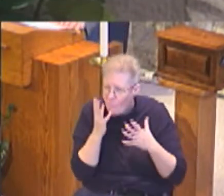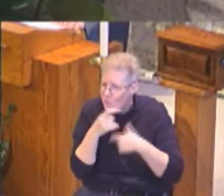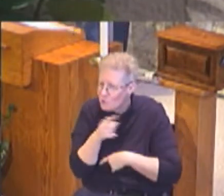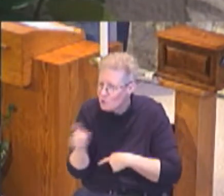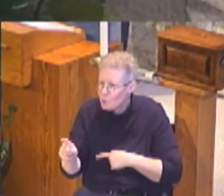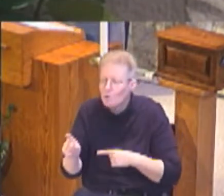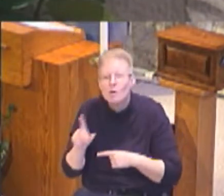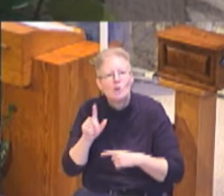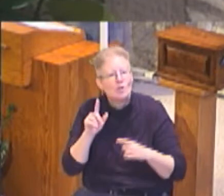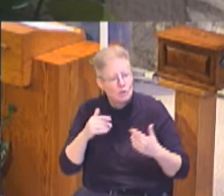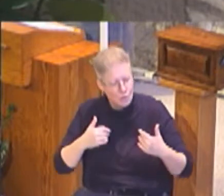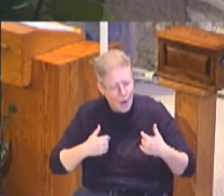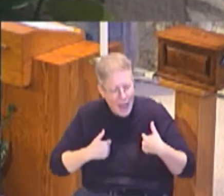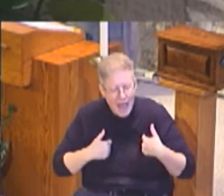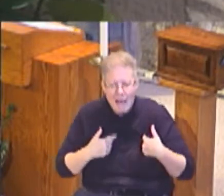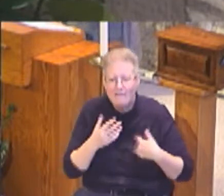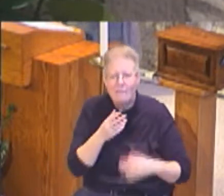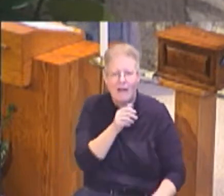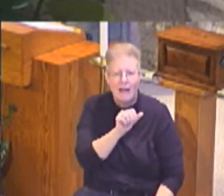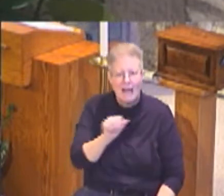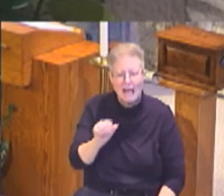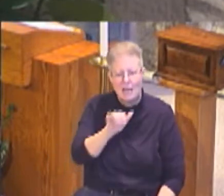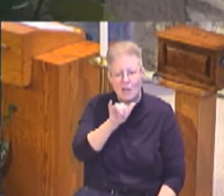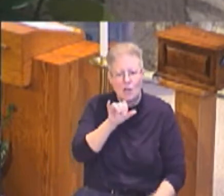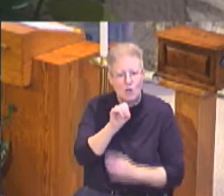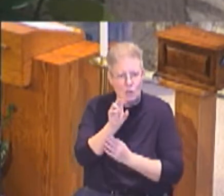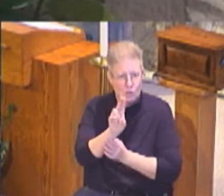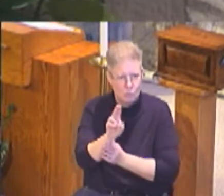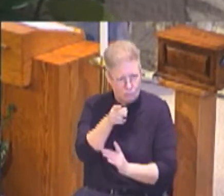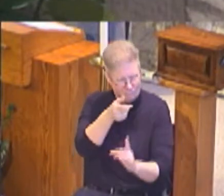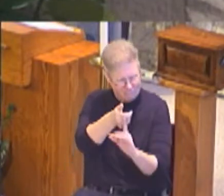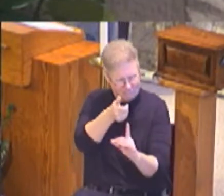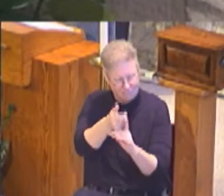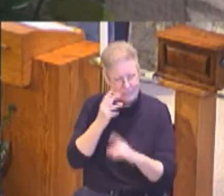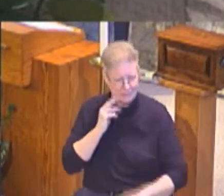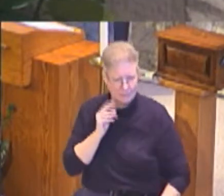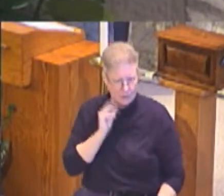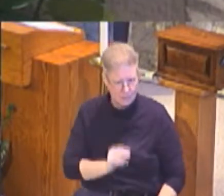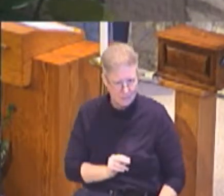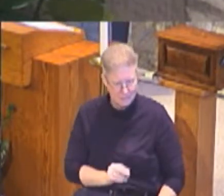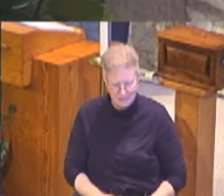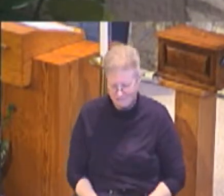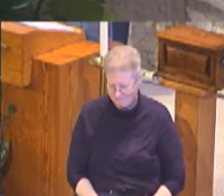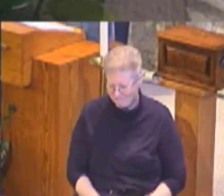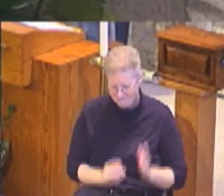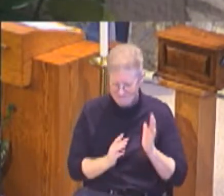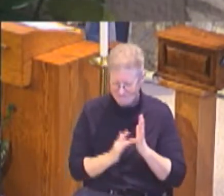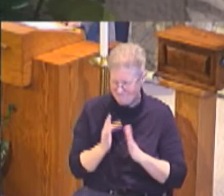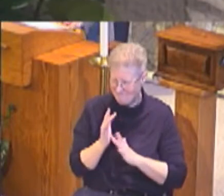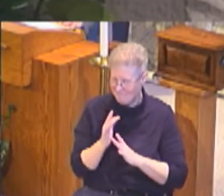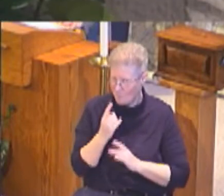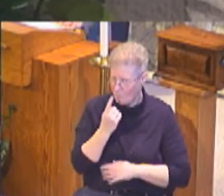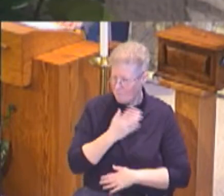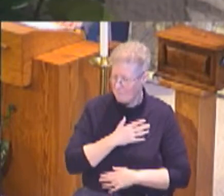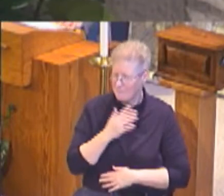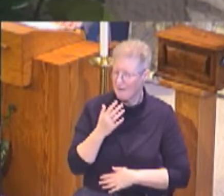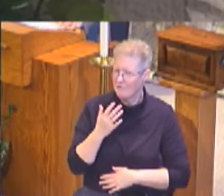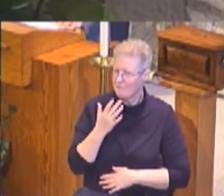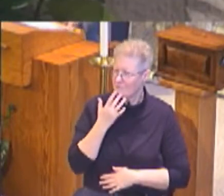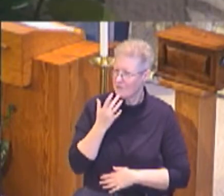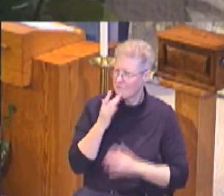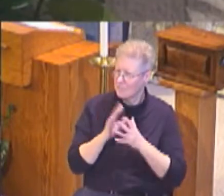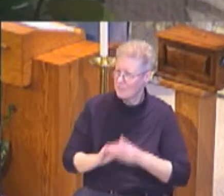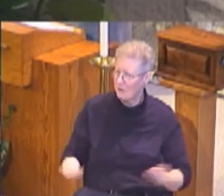One of my favorite parables of Jesus is one that we might call a hidden parable.